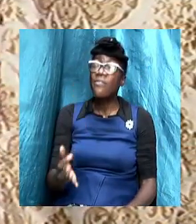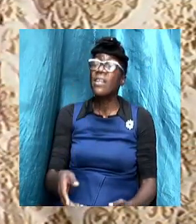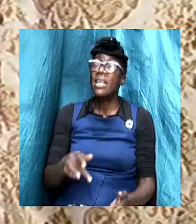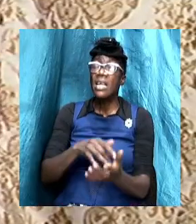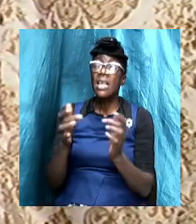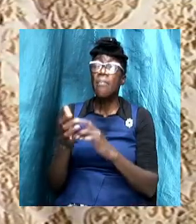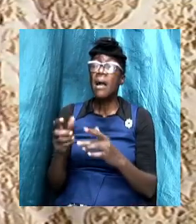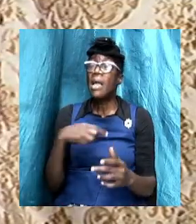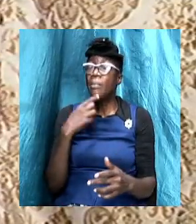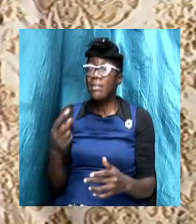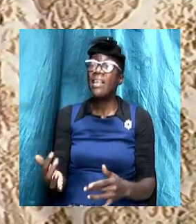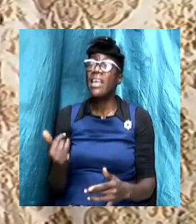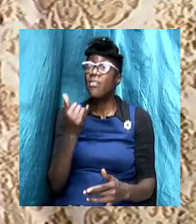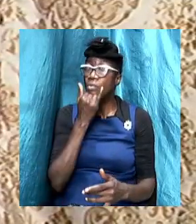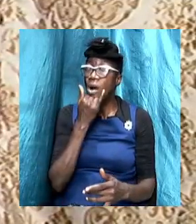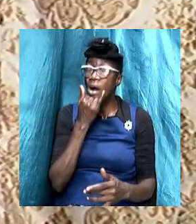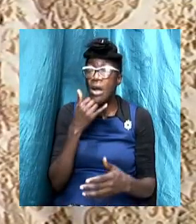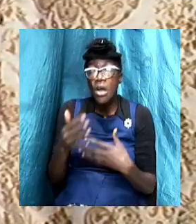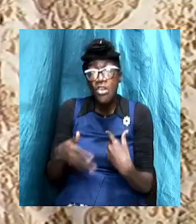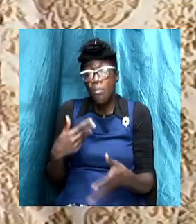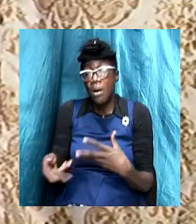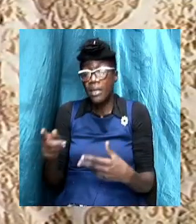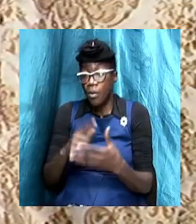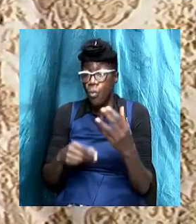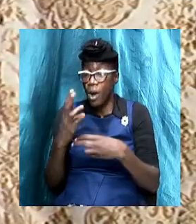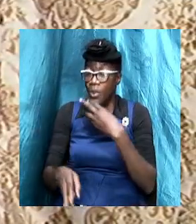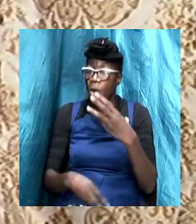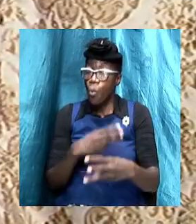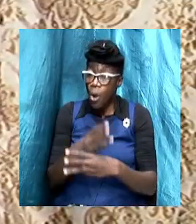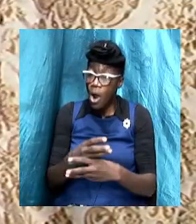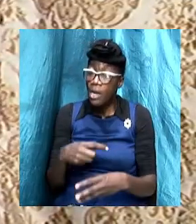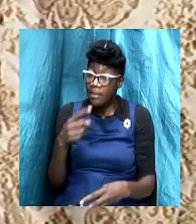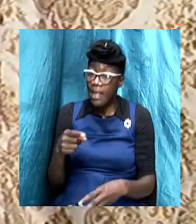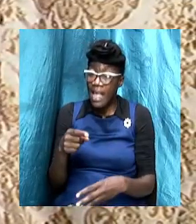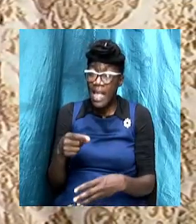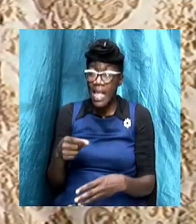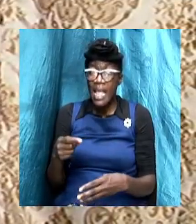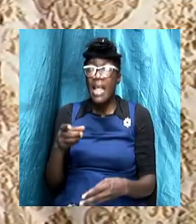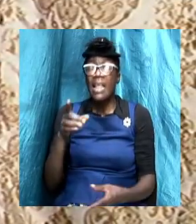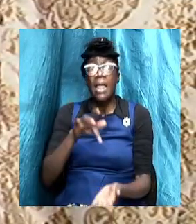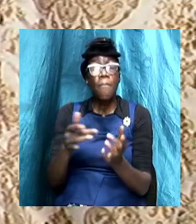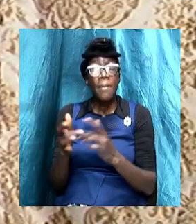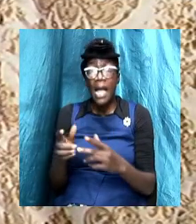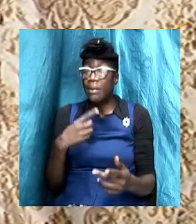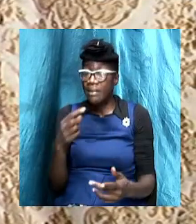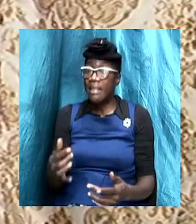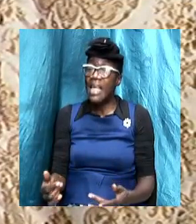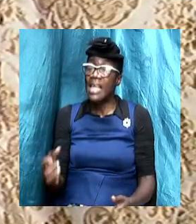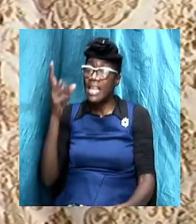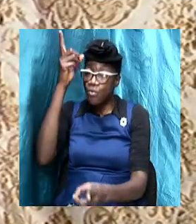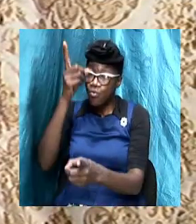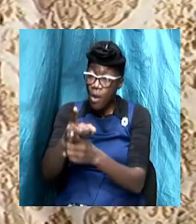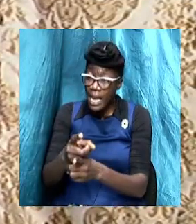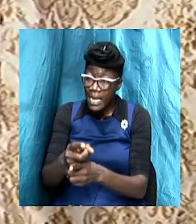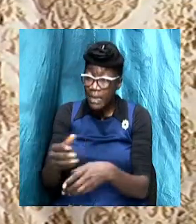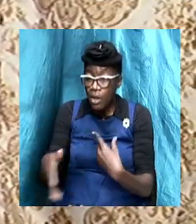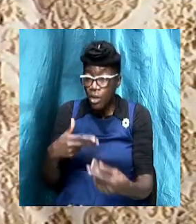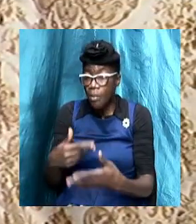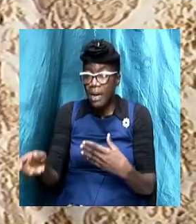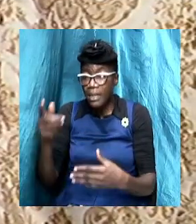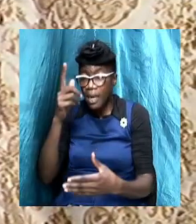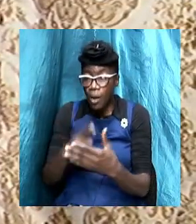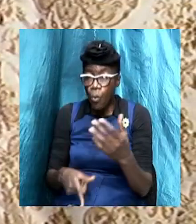does not matter what the world says. If the Bible says it is right, it does not matter what the world says. Follow the